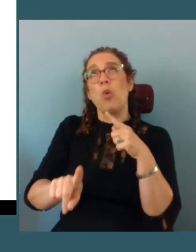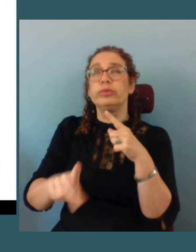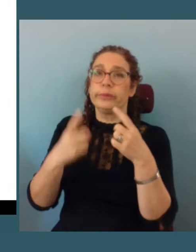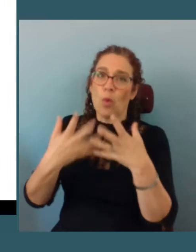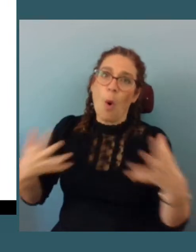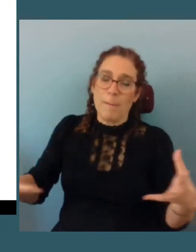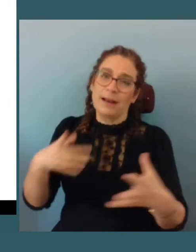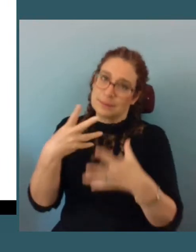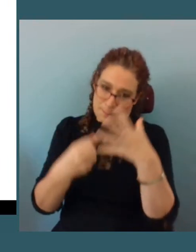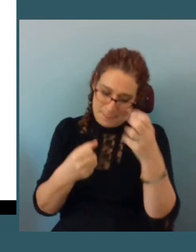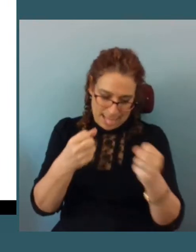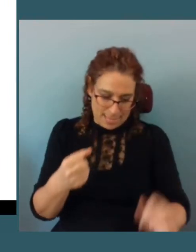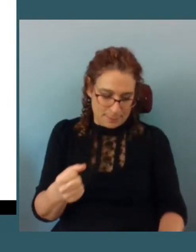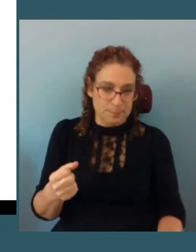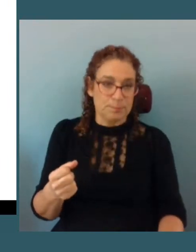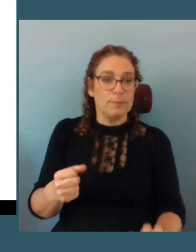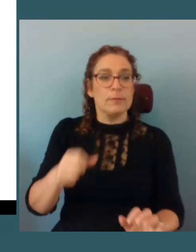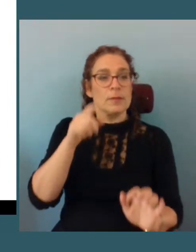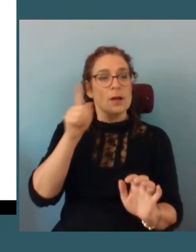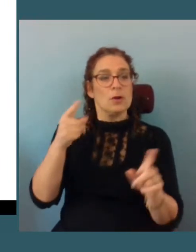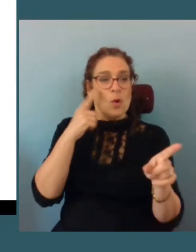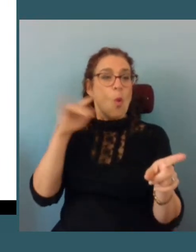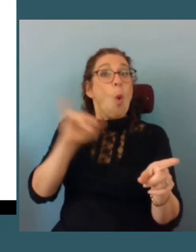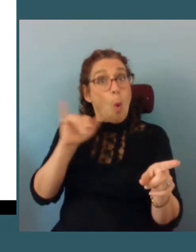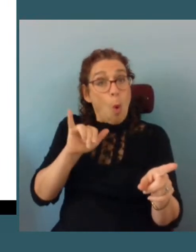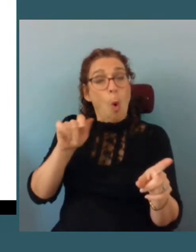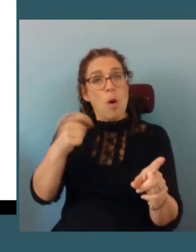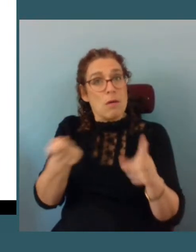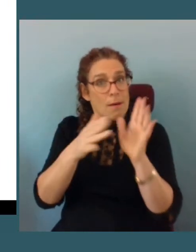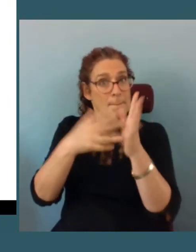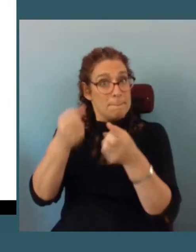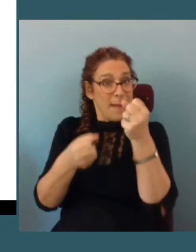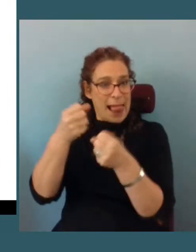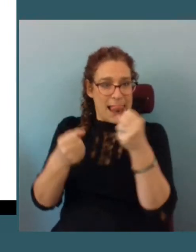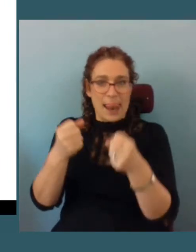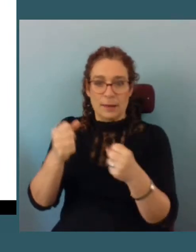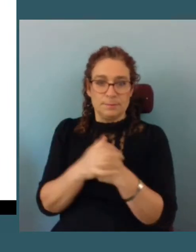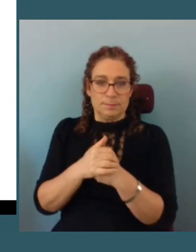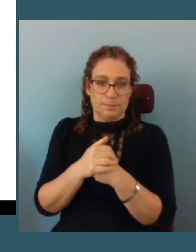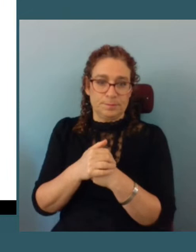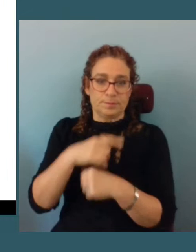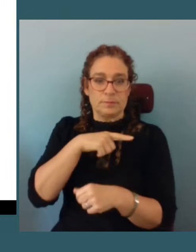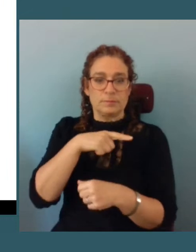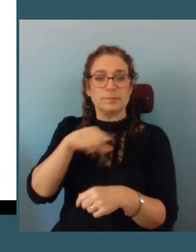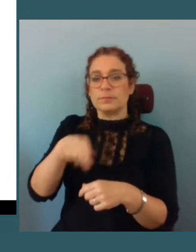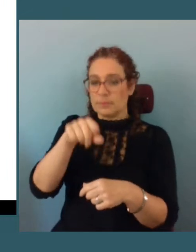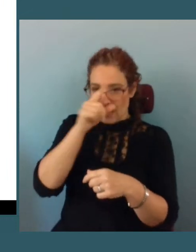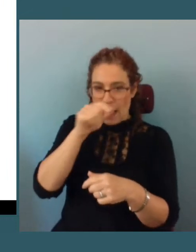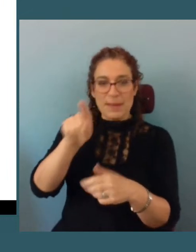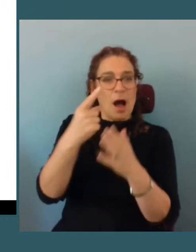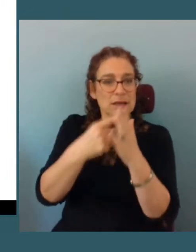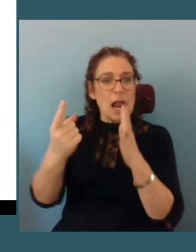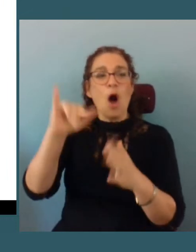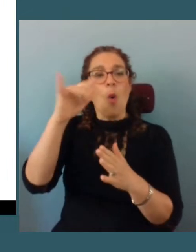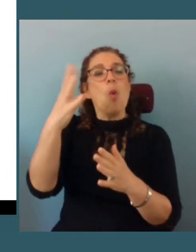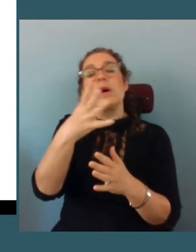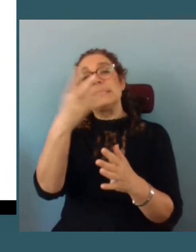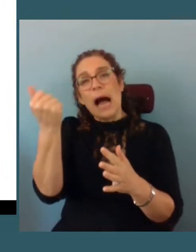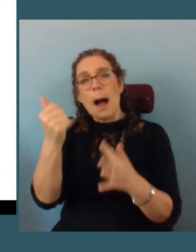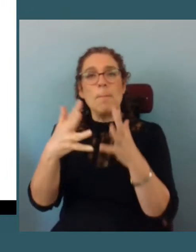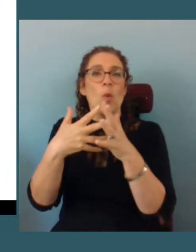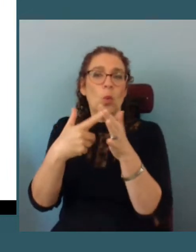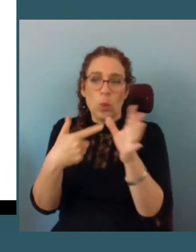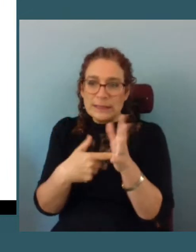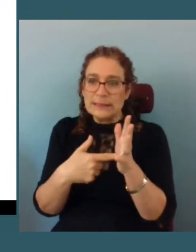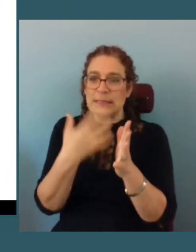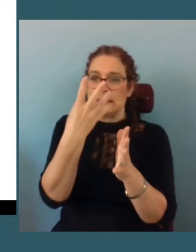with milk, there's soya, but soya can be in isolation. And then we see some wheat and some egg. But those are very much the most